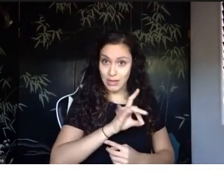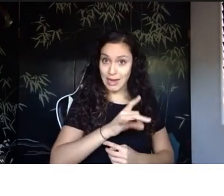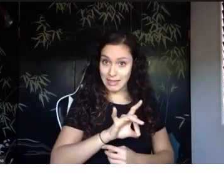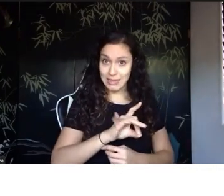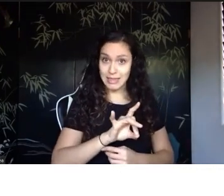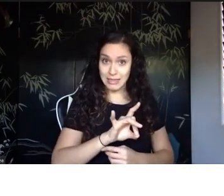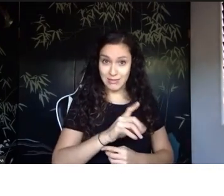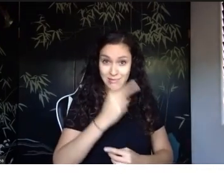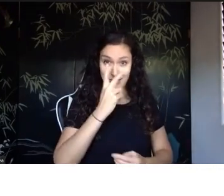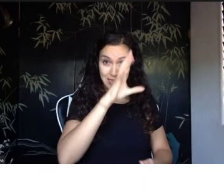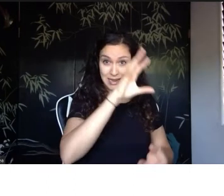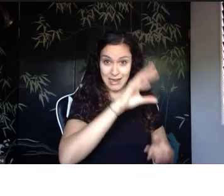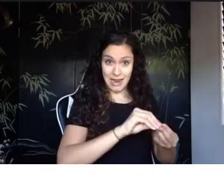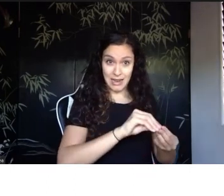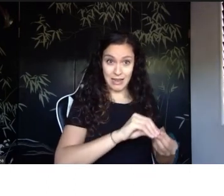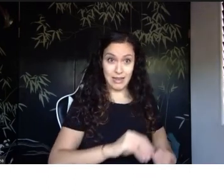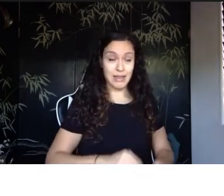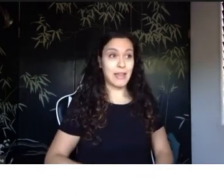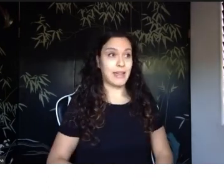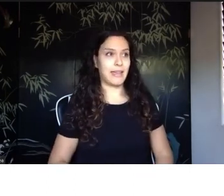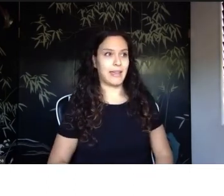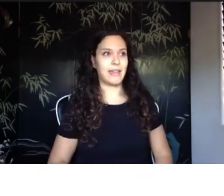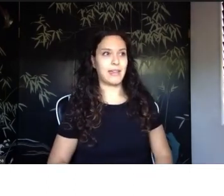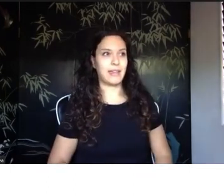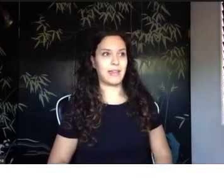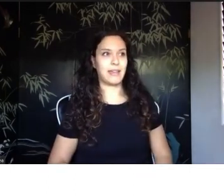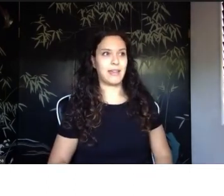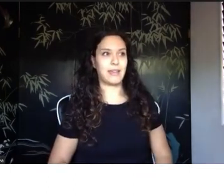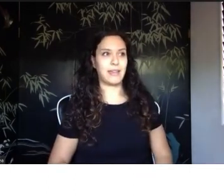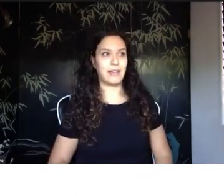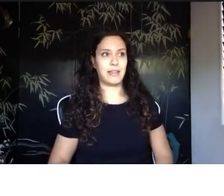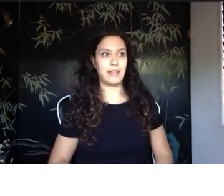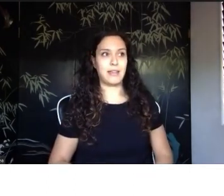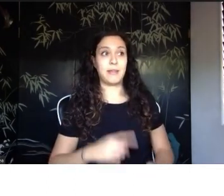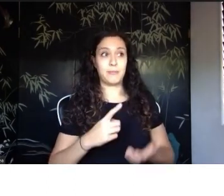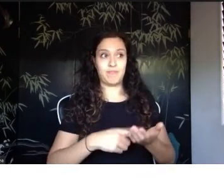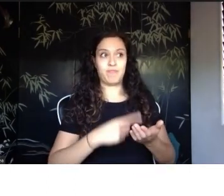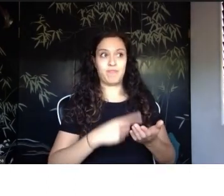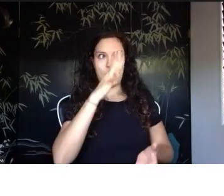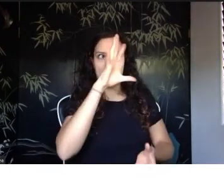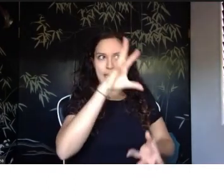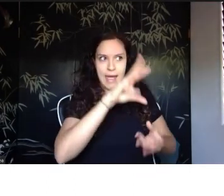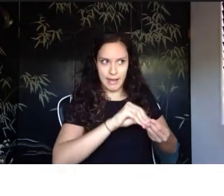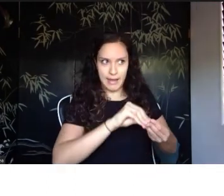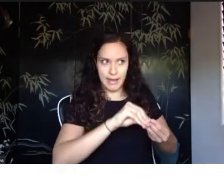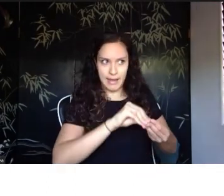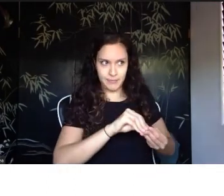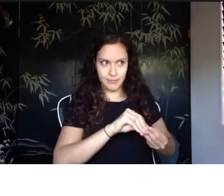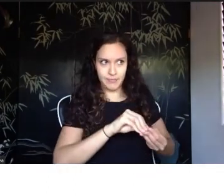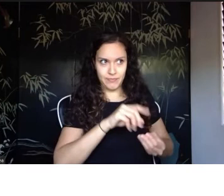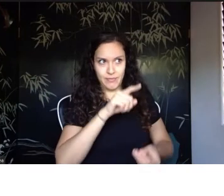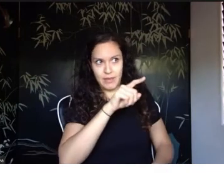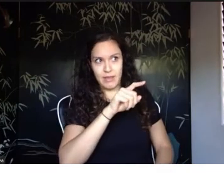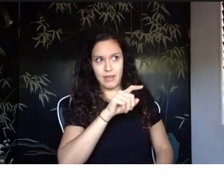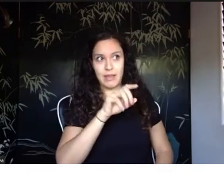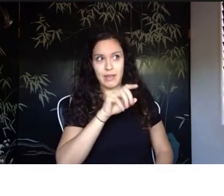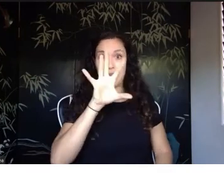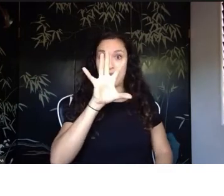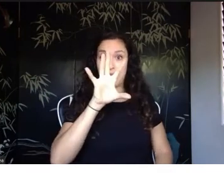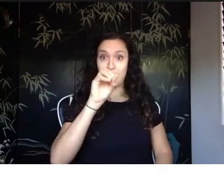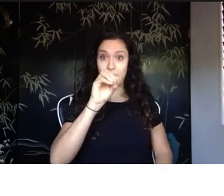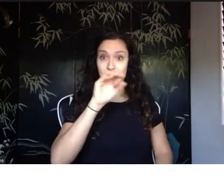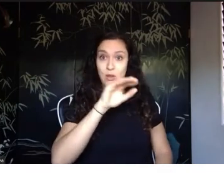8. Okay, 8. So 118. Sometimes I'm going to have to add up the data.